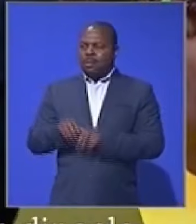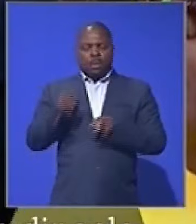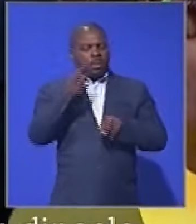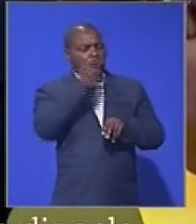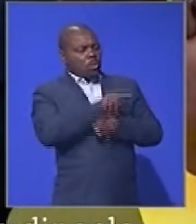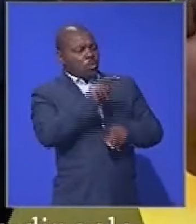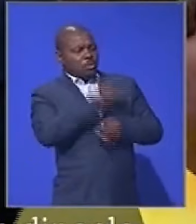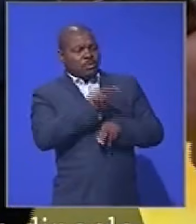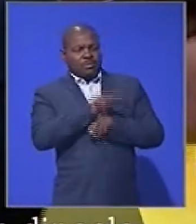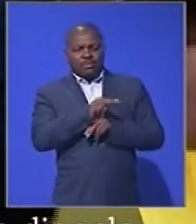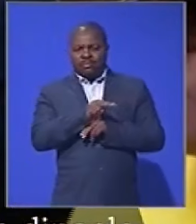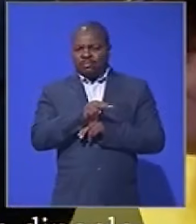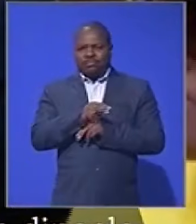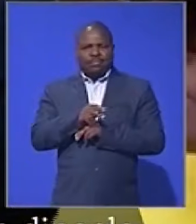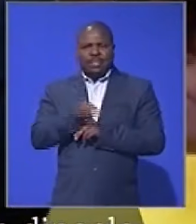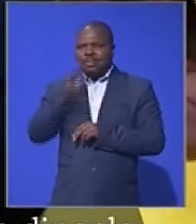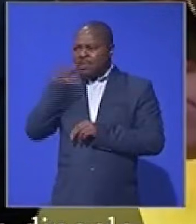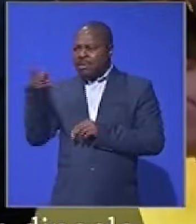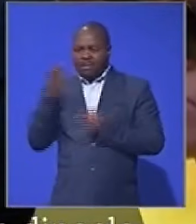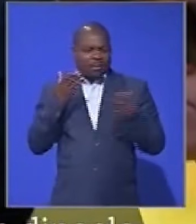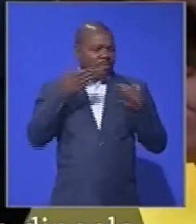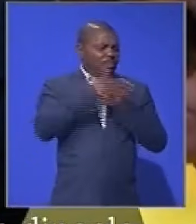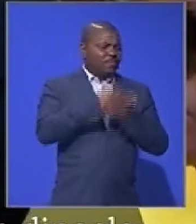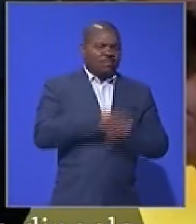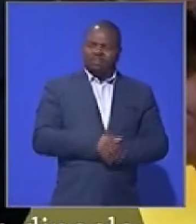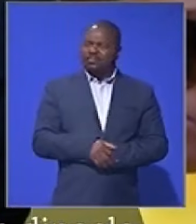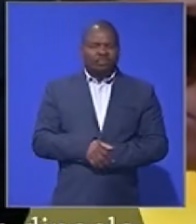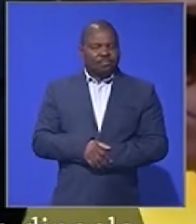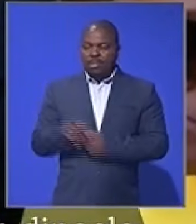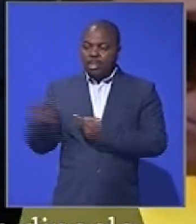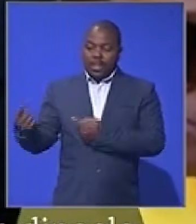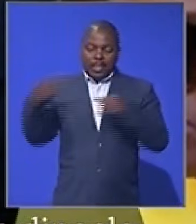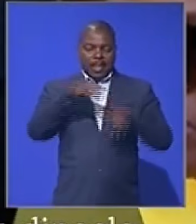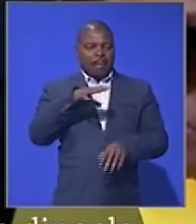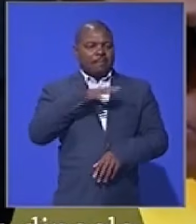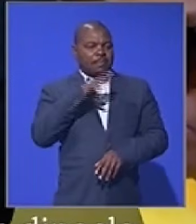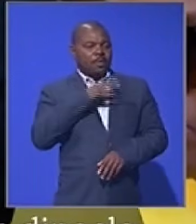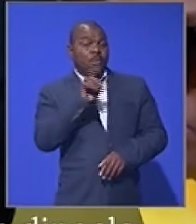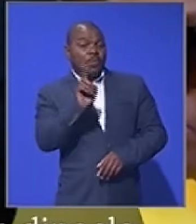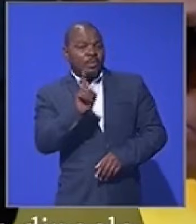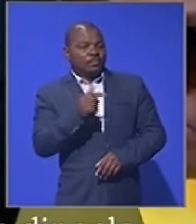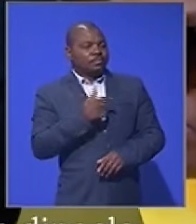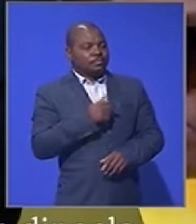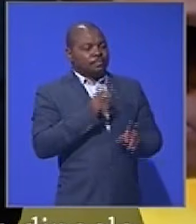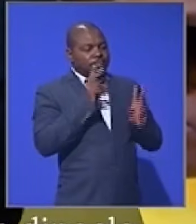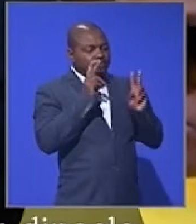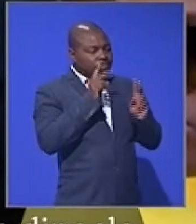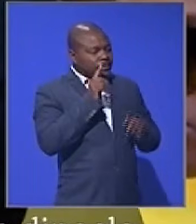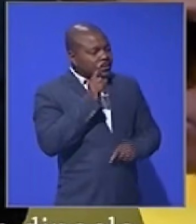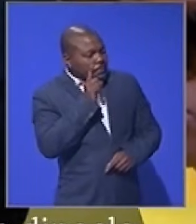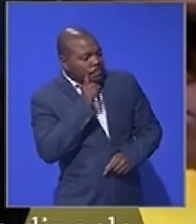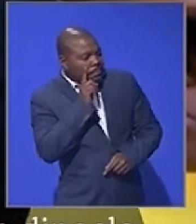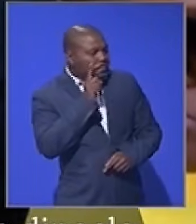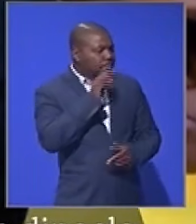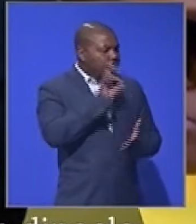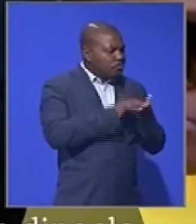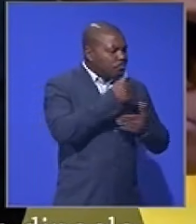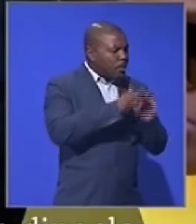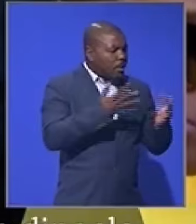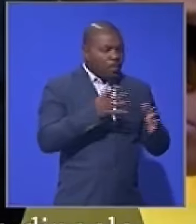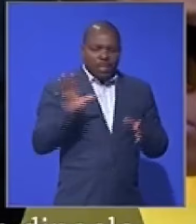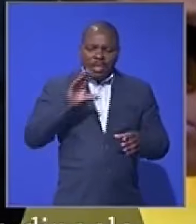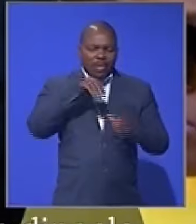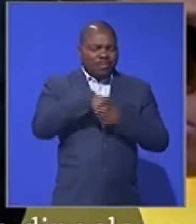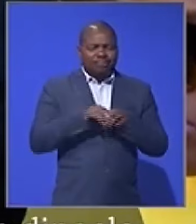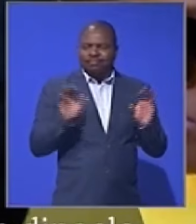an interfering mission. It's to come and see. They don't interfere, they don't get involved, they just